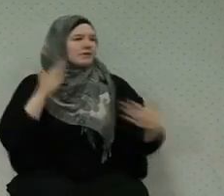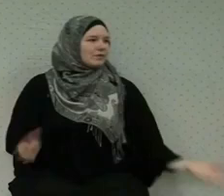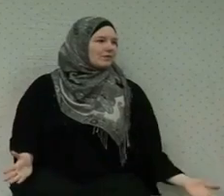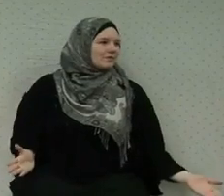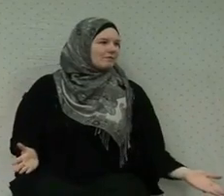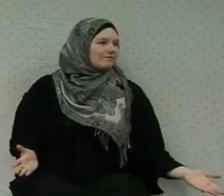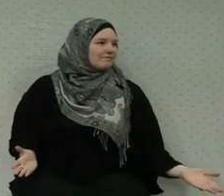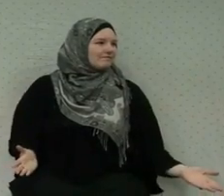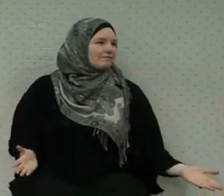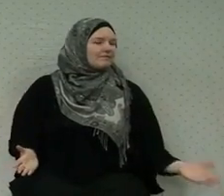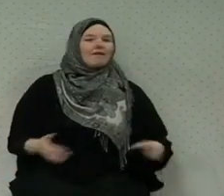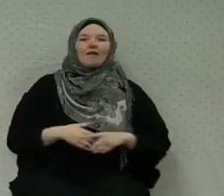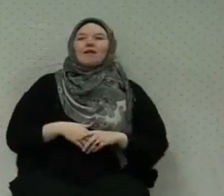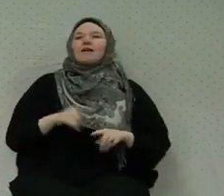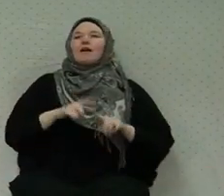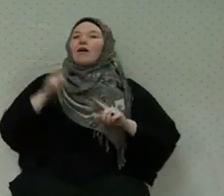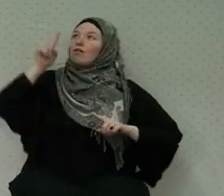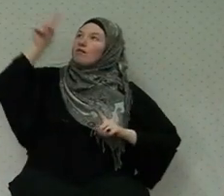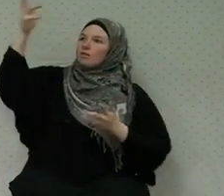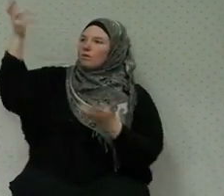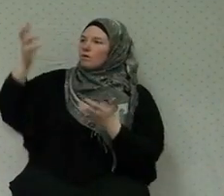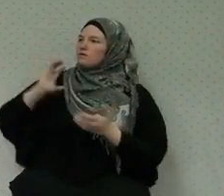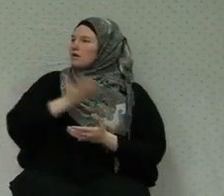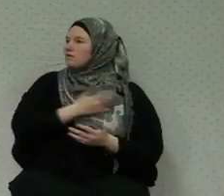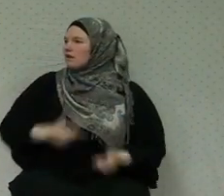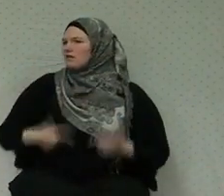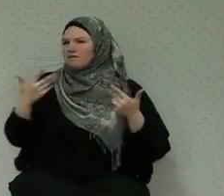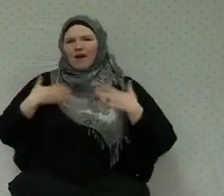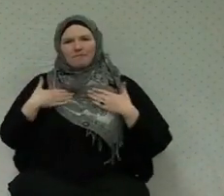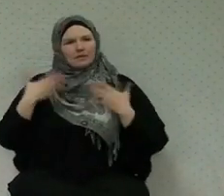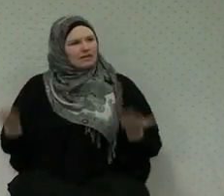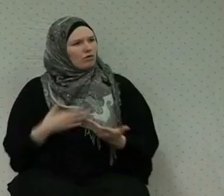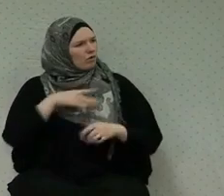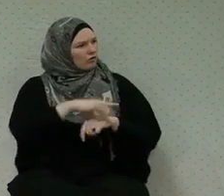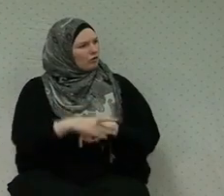Allah wants us to live happily in this life.